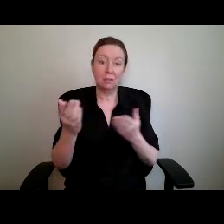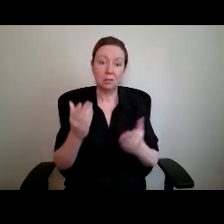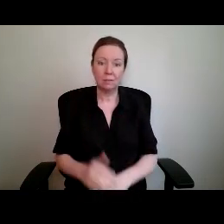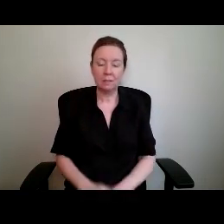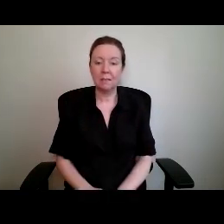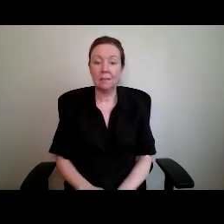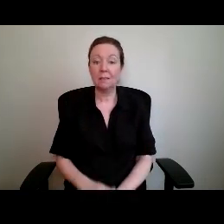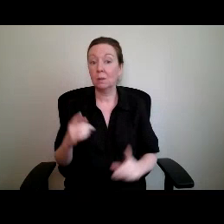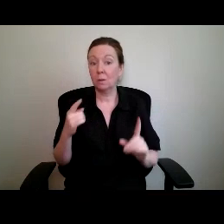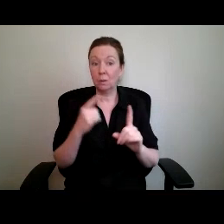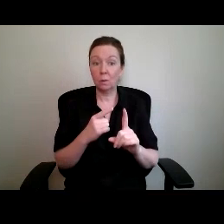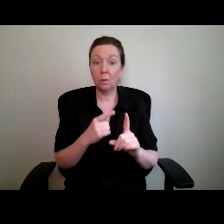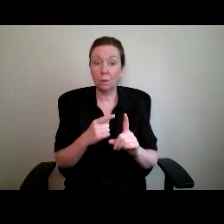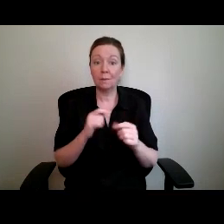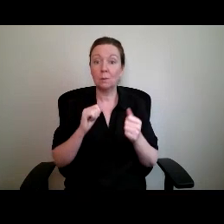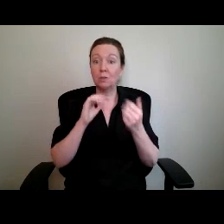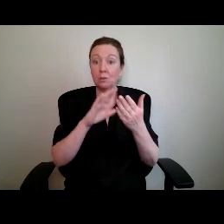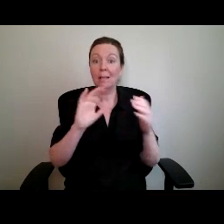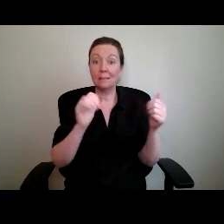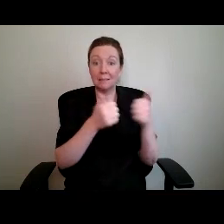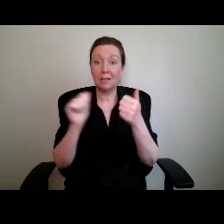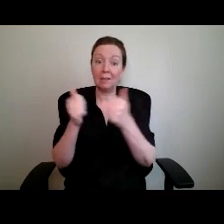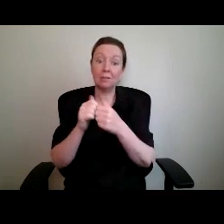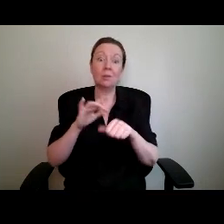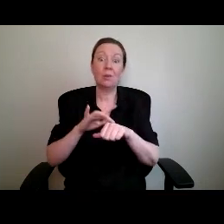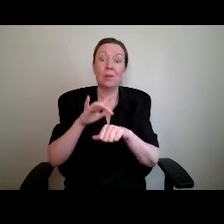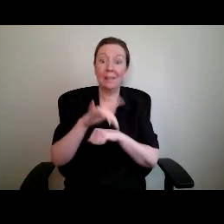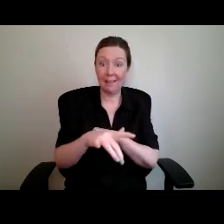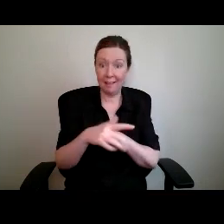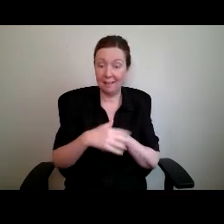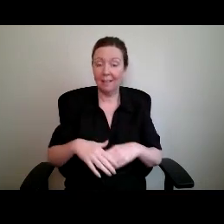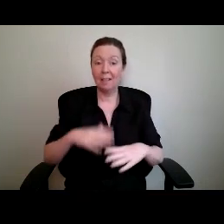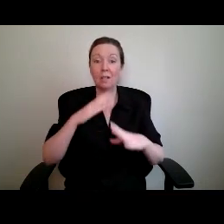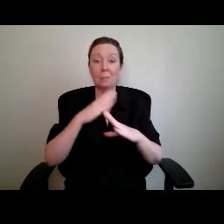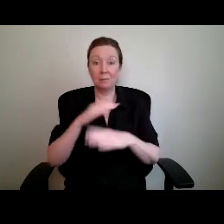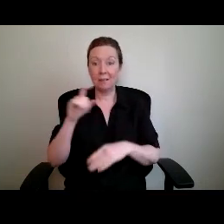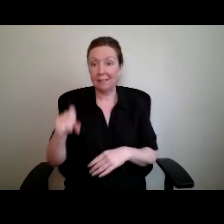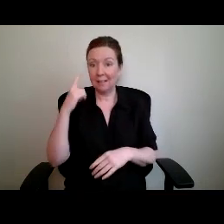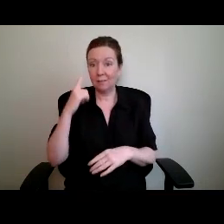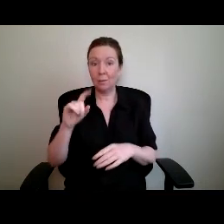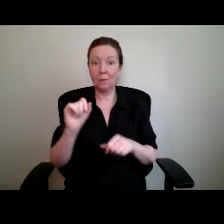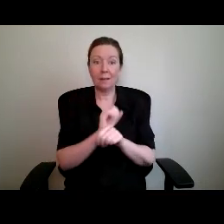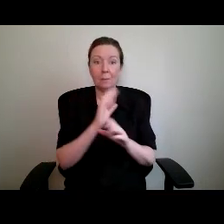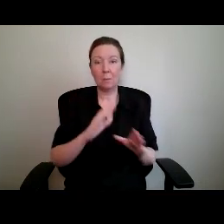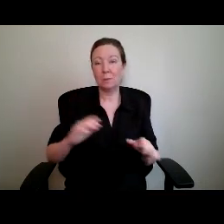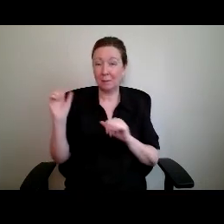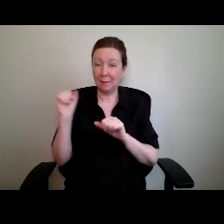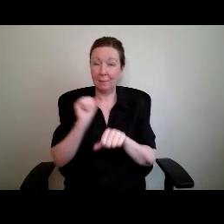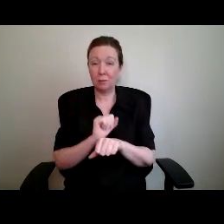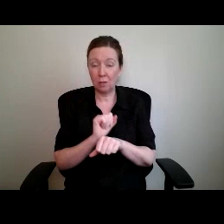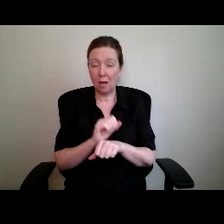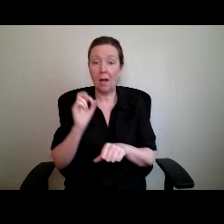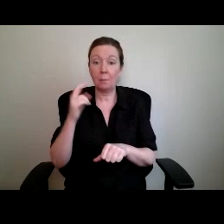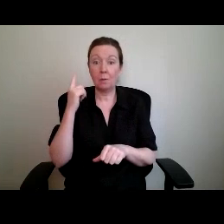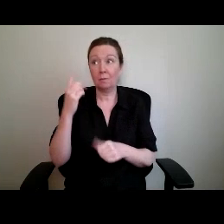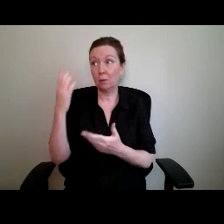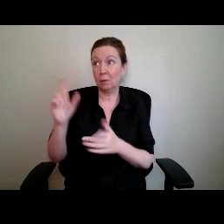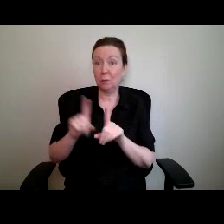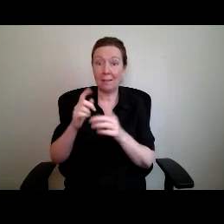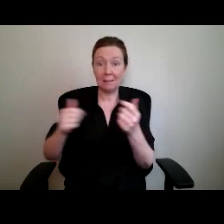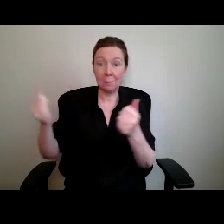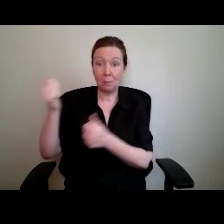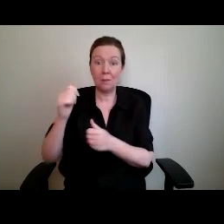The goal is to address these challenges early on, preventing the need for the employee to leave their job or for you as an employer to